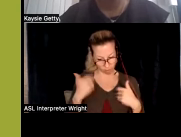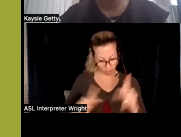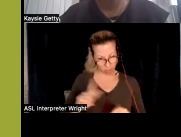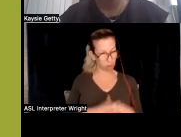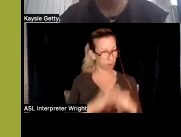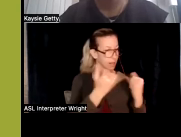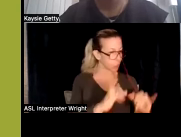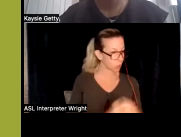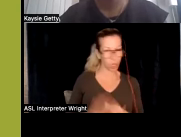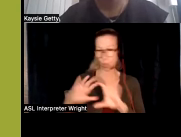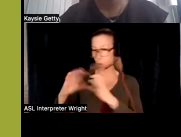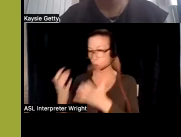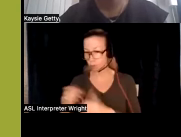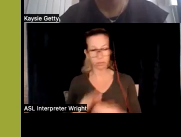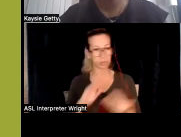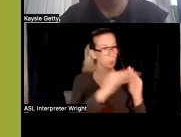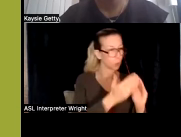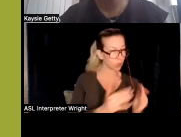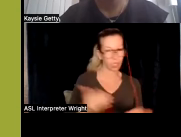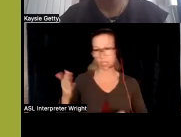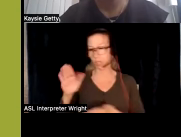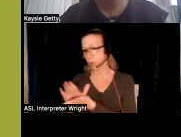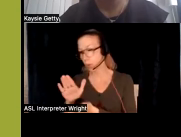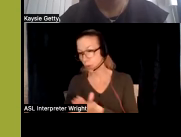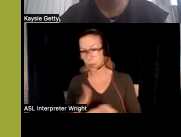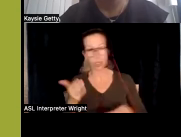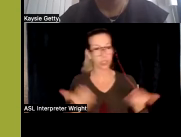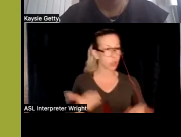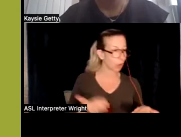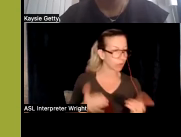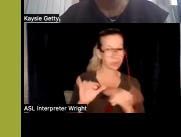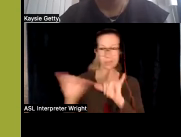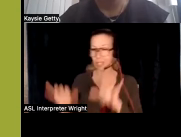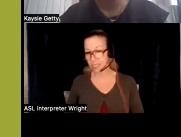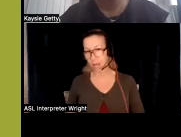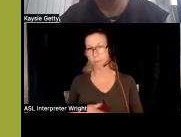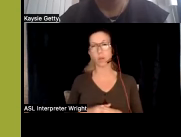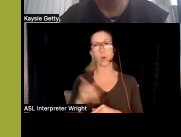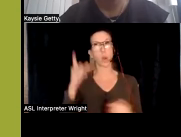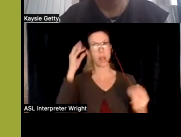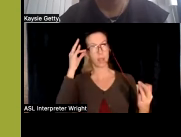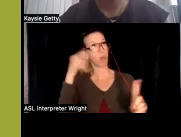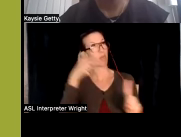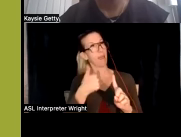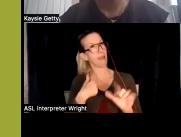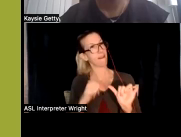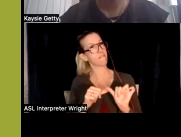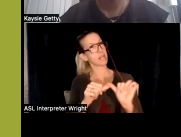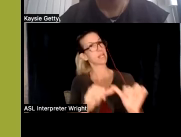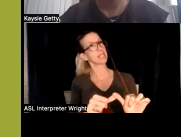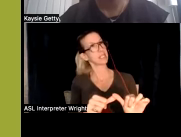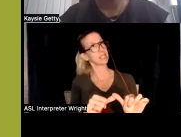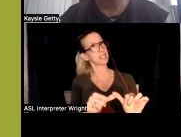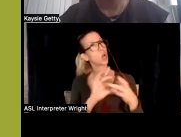in a community context, in a school, in a service organization, in a system, to think about, do they have a consistent relationship with one caring